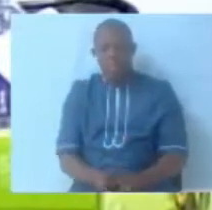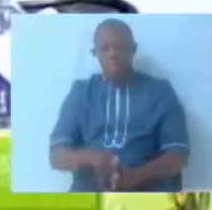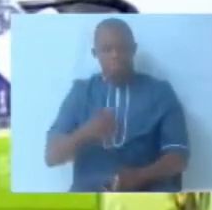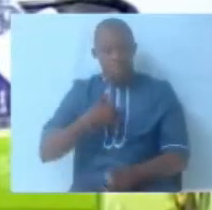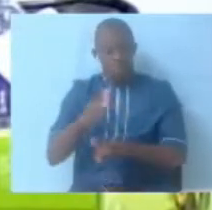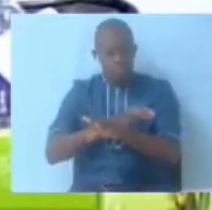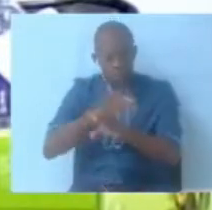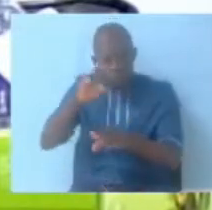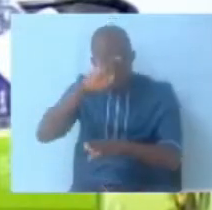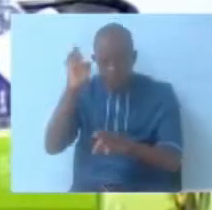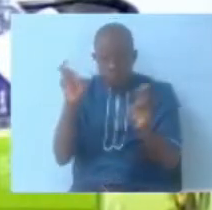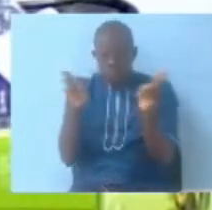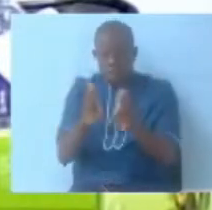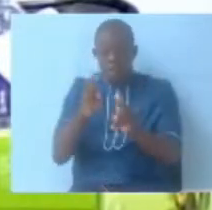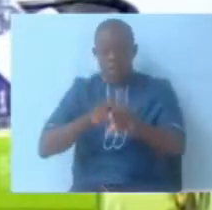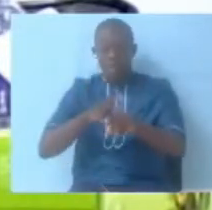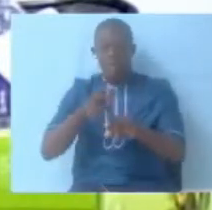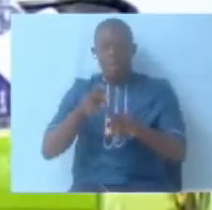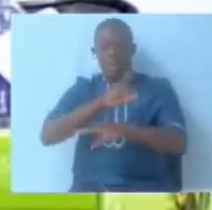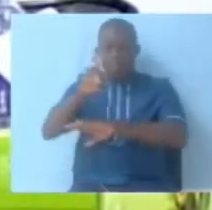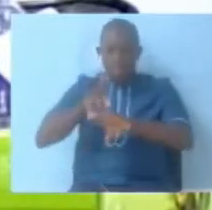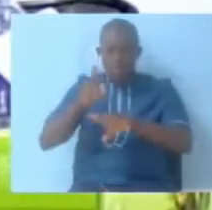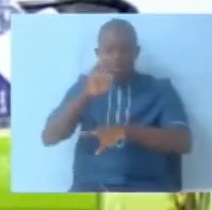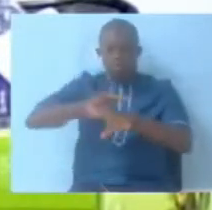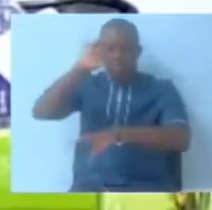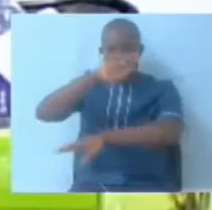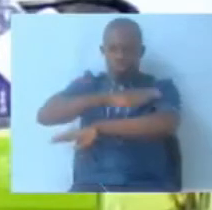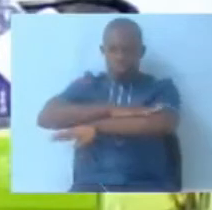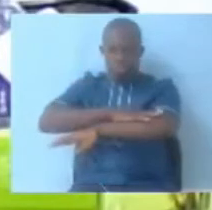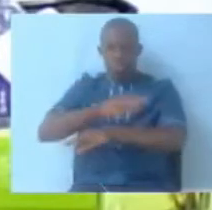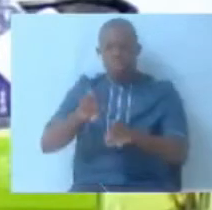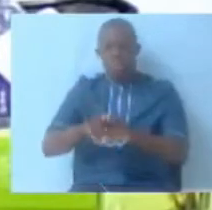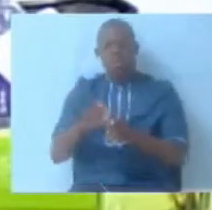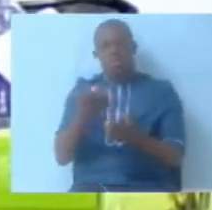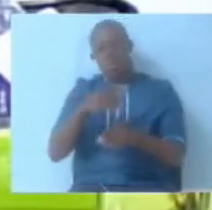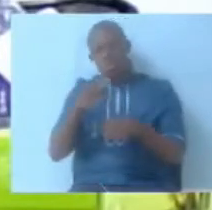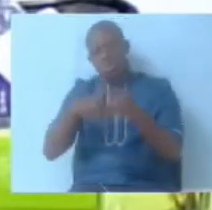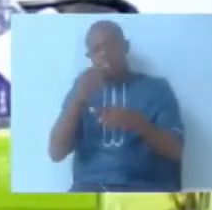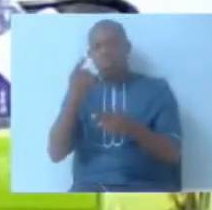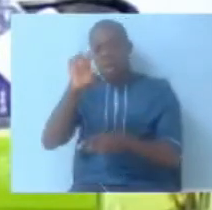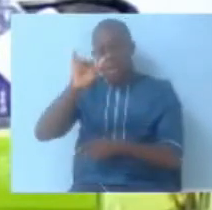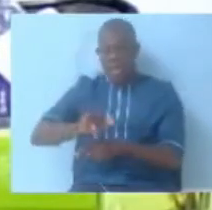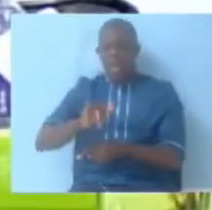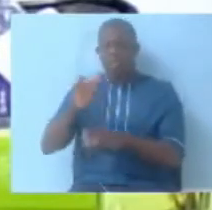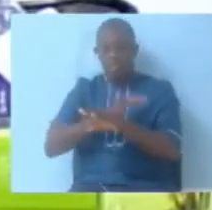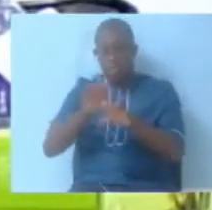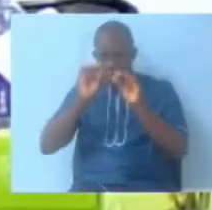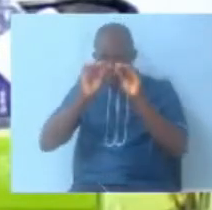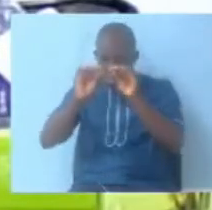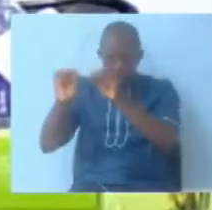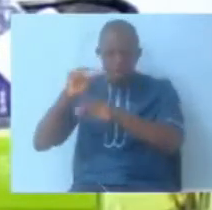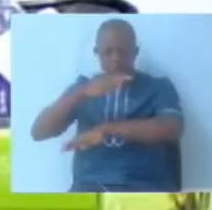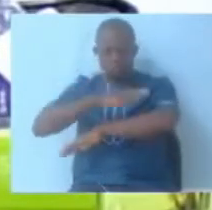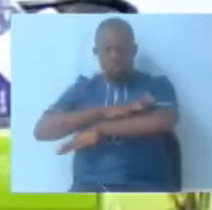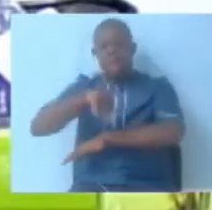Nusrat. Now, what is it? Karandiro la Nusrat karambungoto for one academic year. Sanji kilinga ola ke wakarandi rola. And I also worked